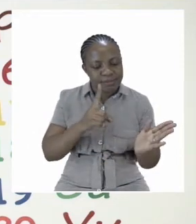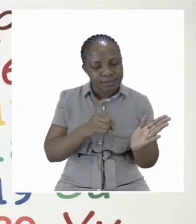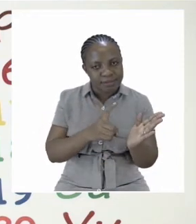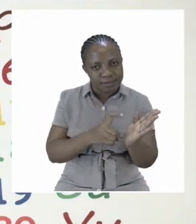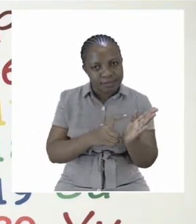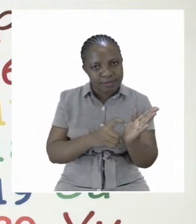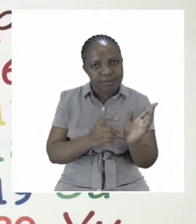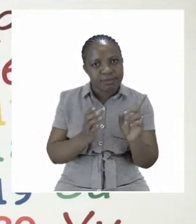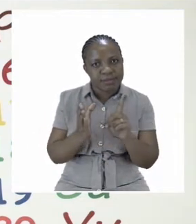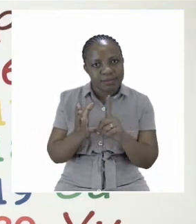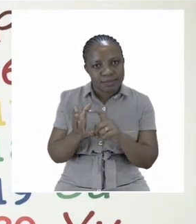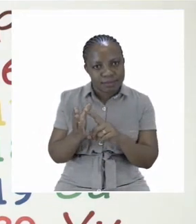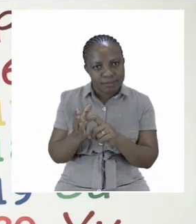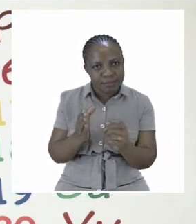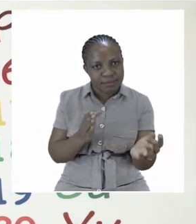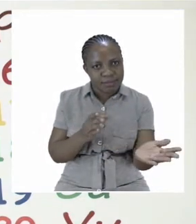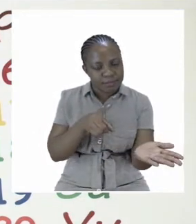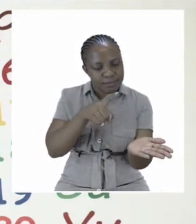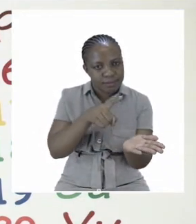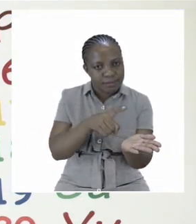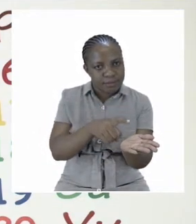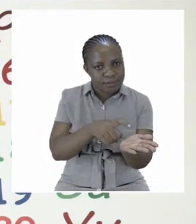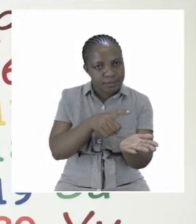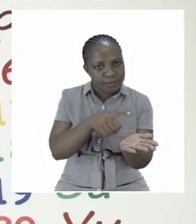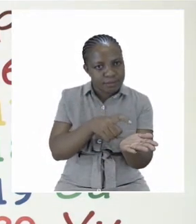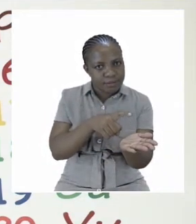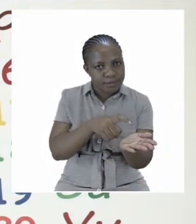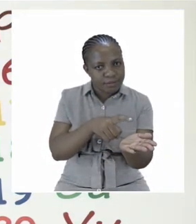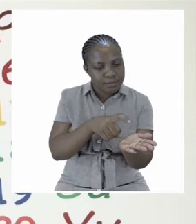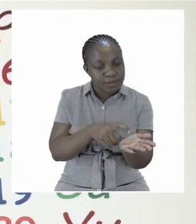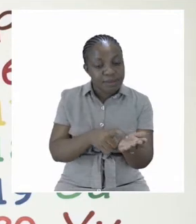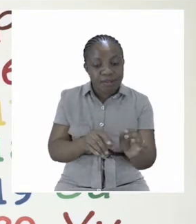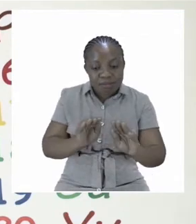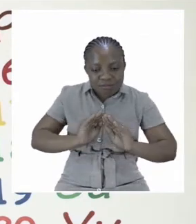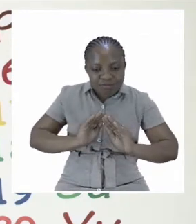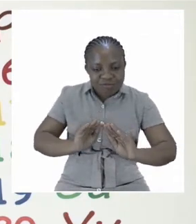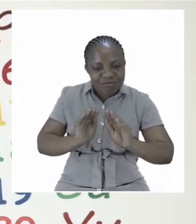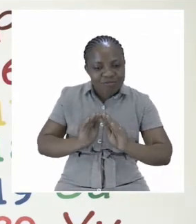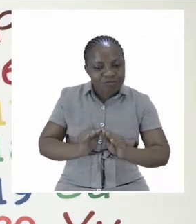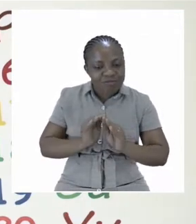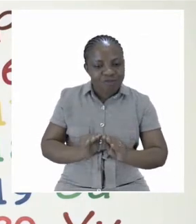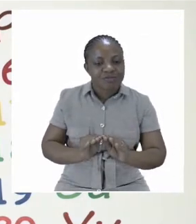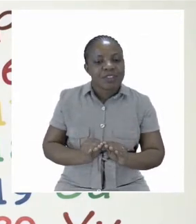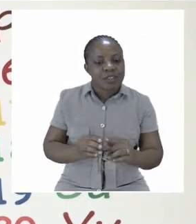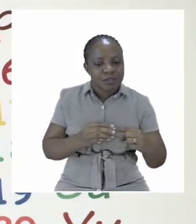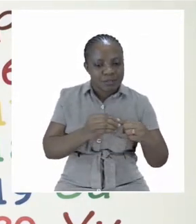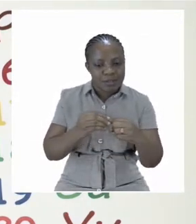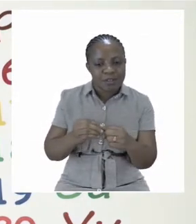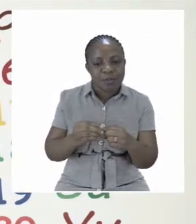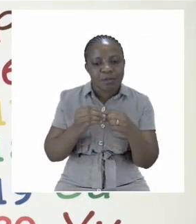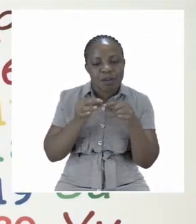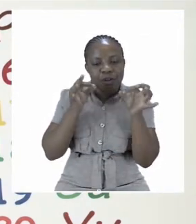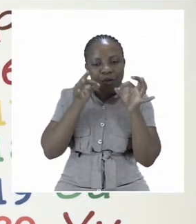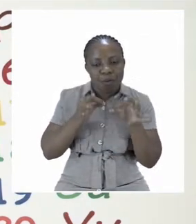sanitize. Now, I taught you a special song to sanitize with. Are you ready? Let's sing